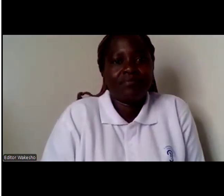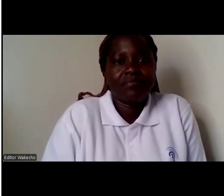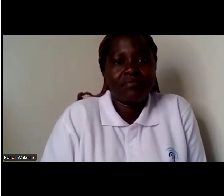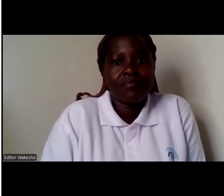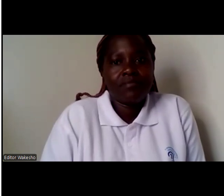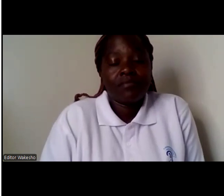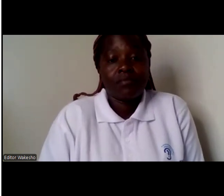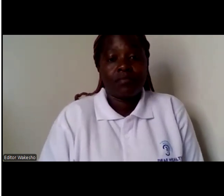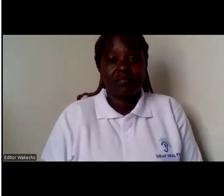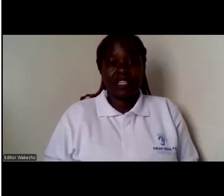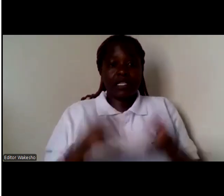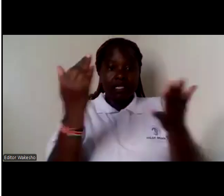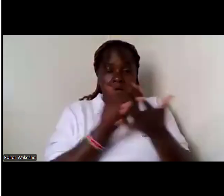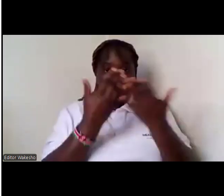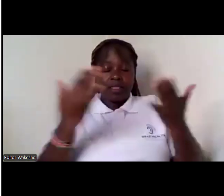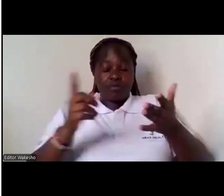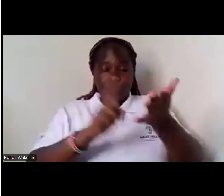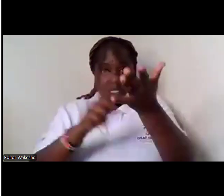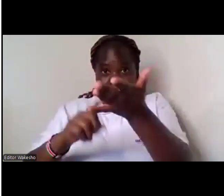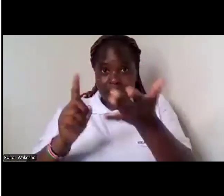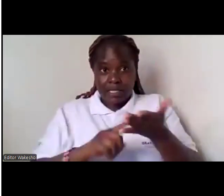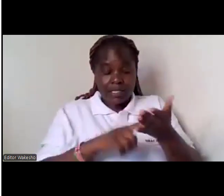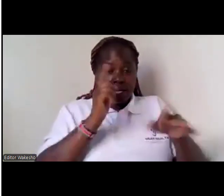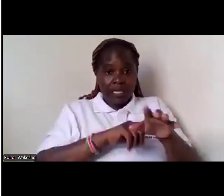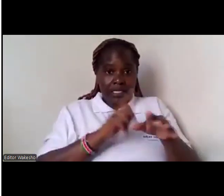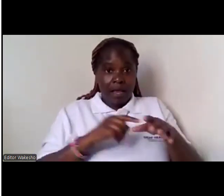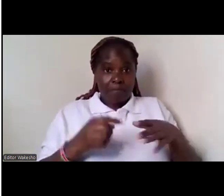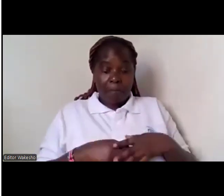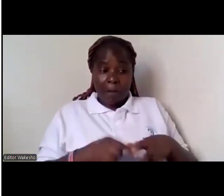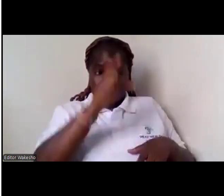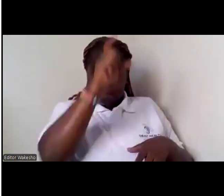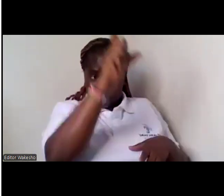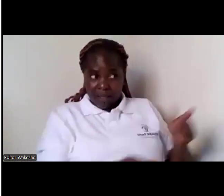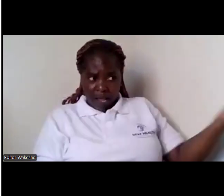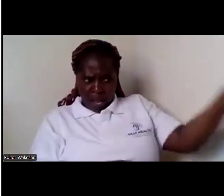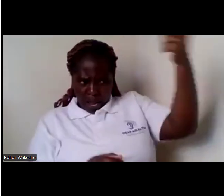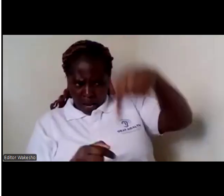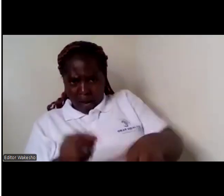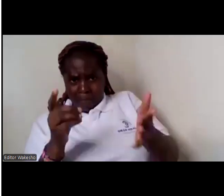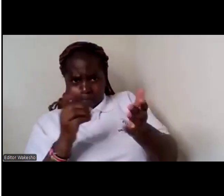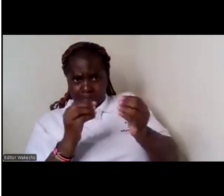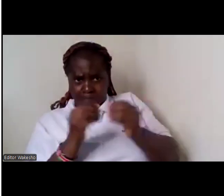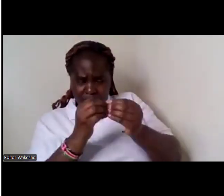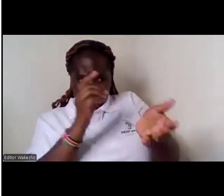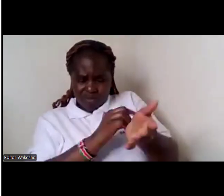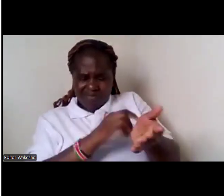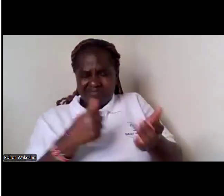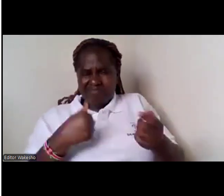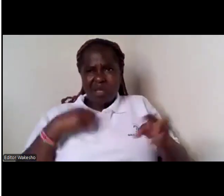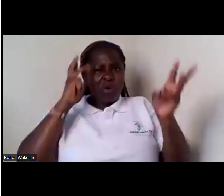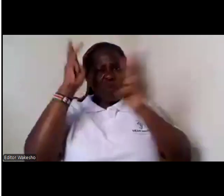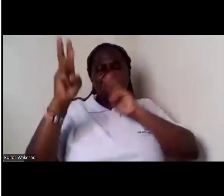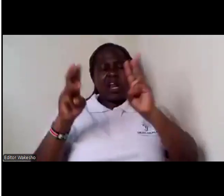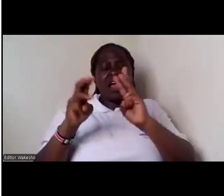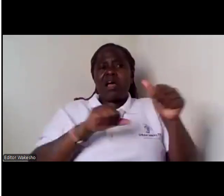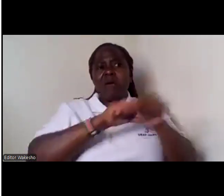So those are some of the things that also we discuss when a patient comes in. A patient might come and tell you, I'm not worried about anything else other